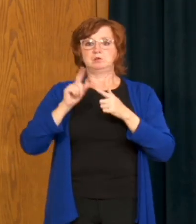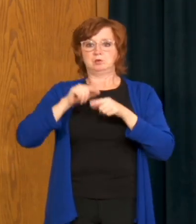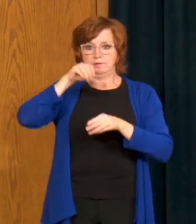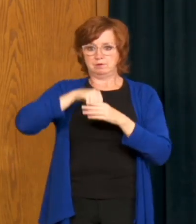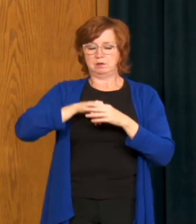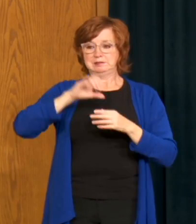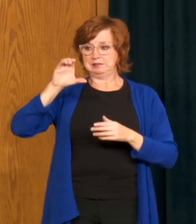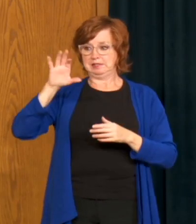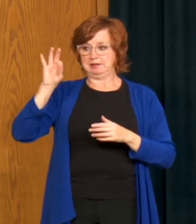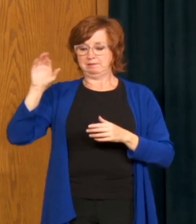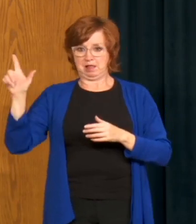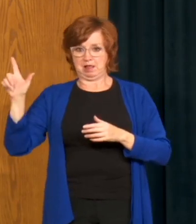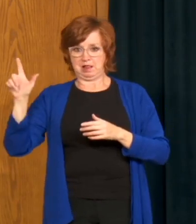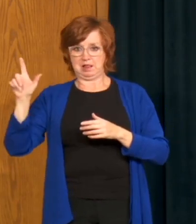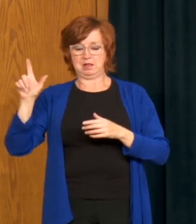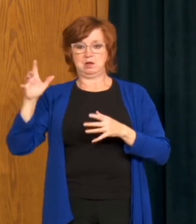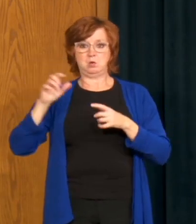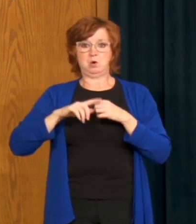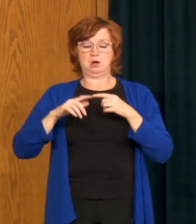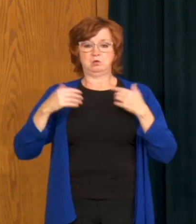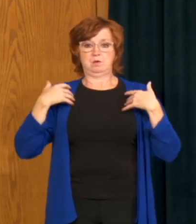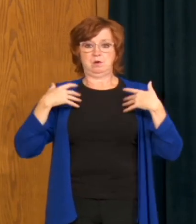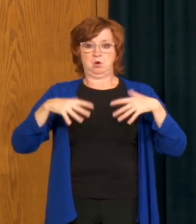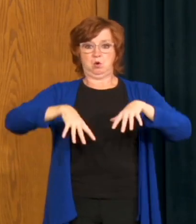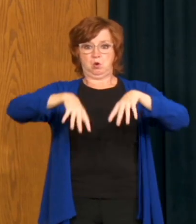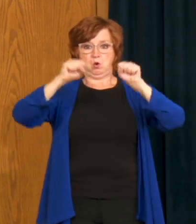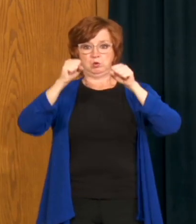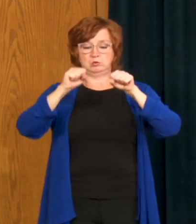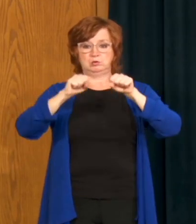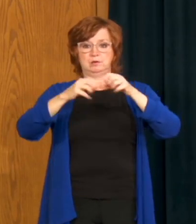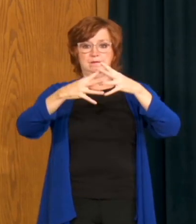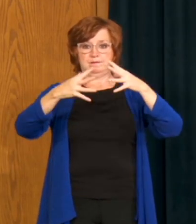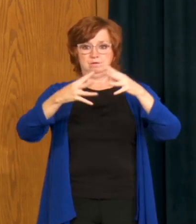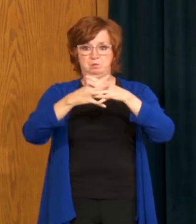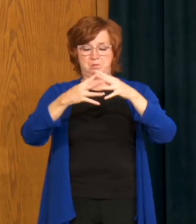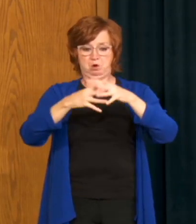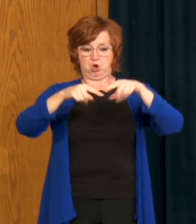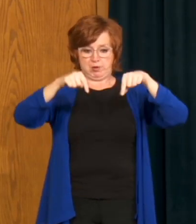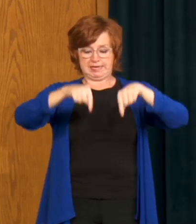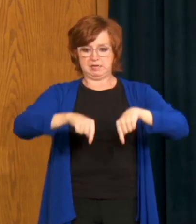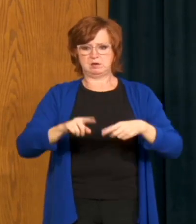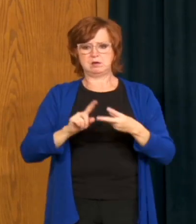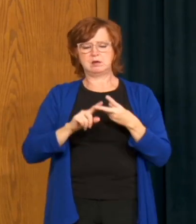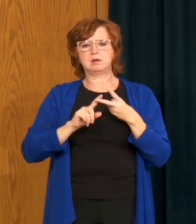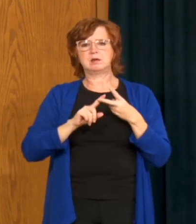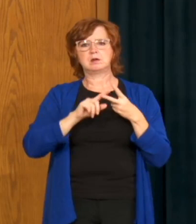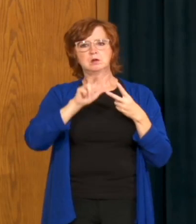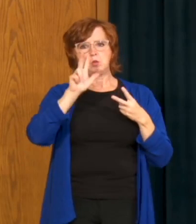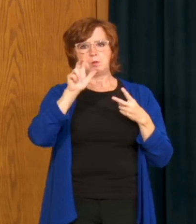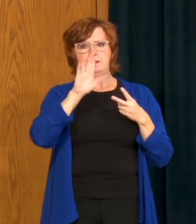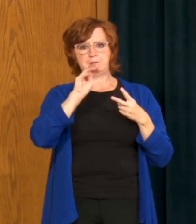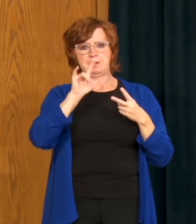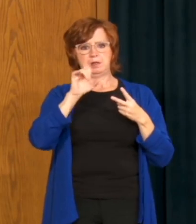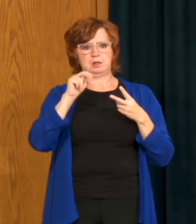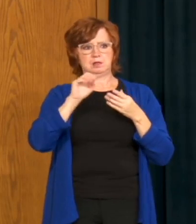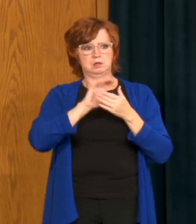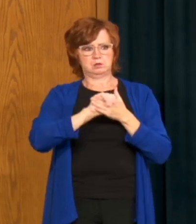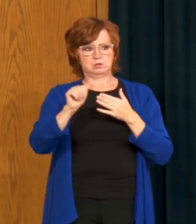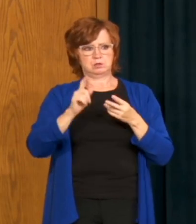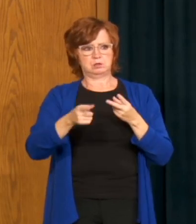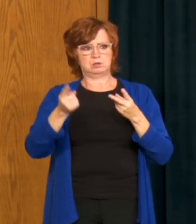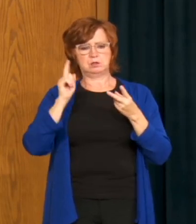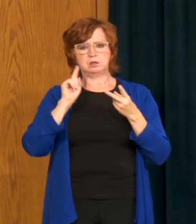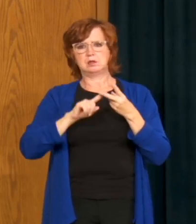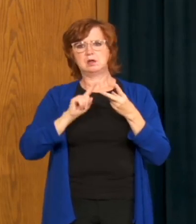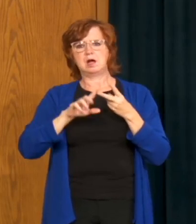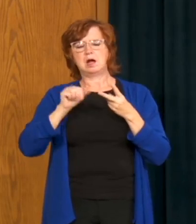midst of a pandemic. There's people that are bringing up Aid Saskatoon's bid for the $1.3 million for their safe